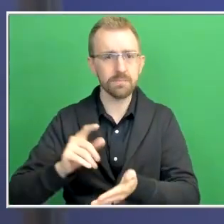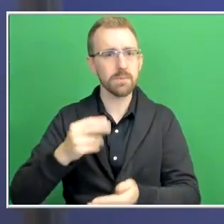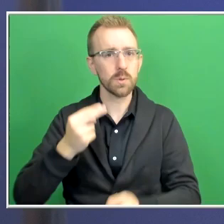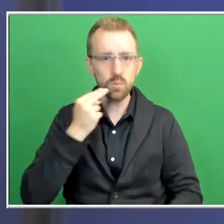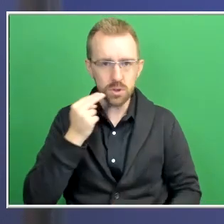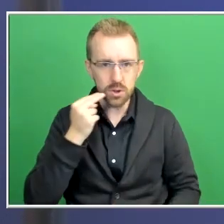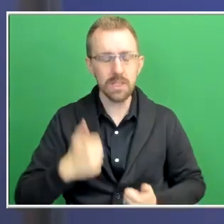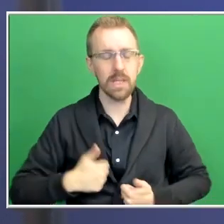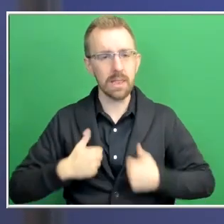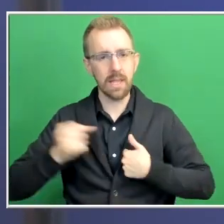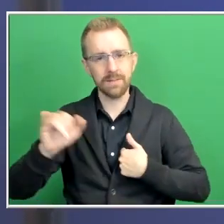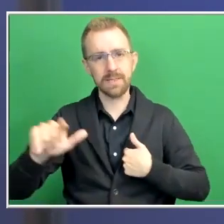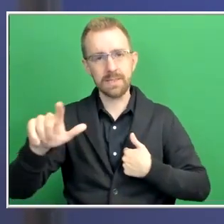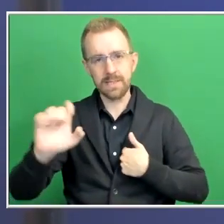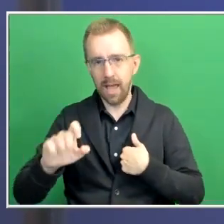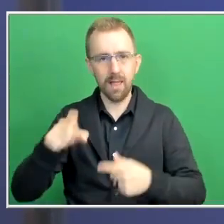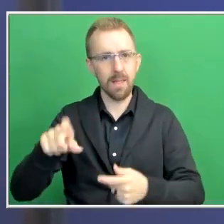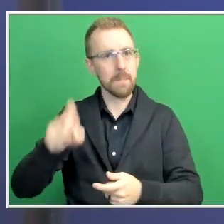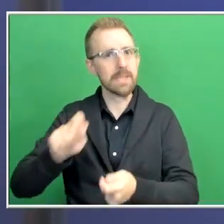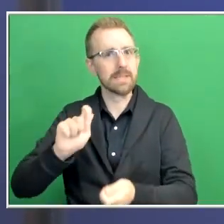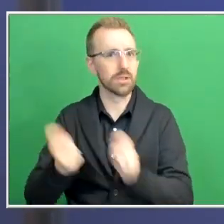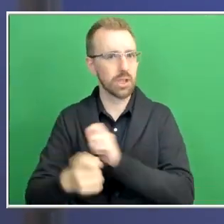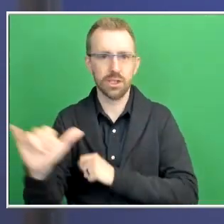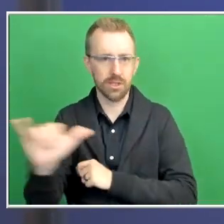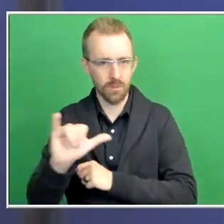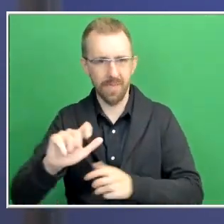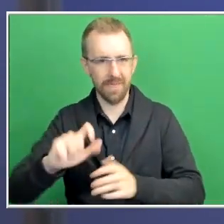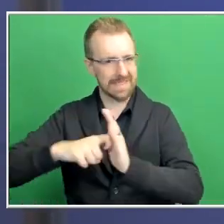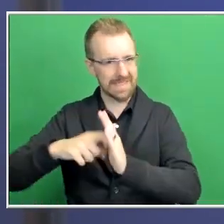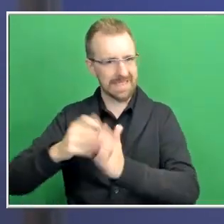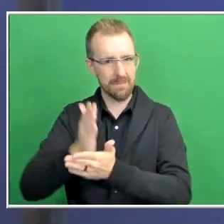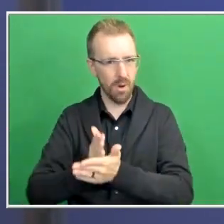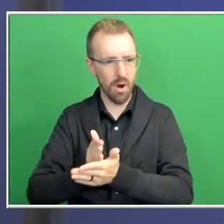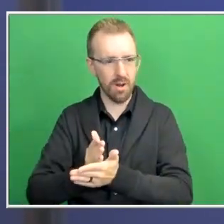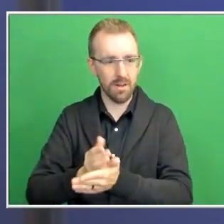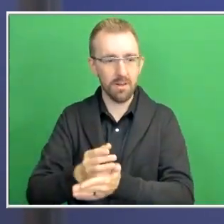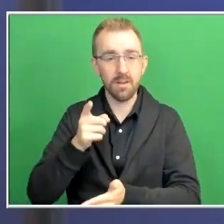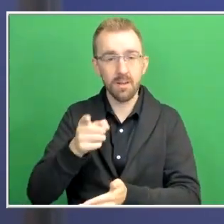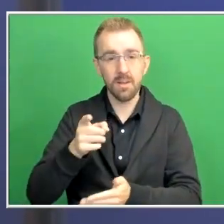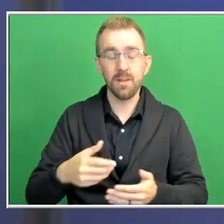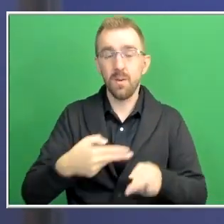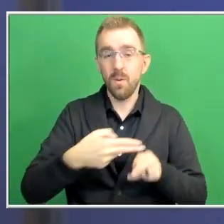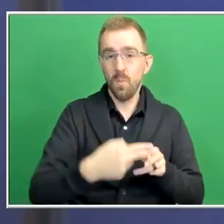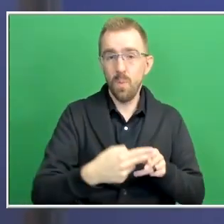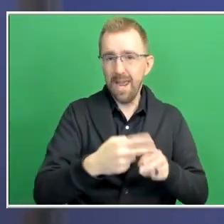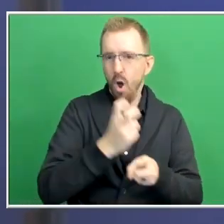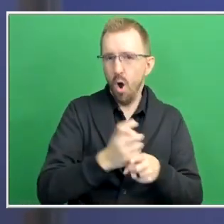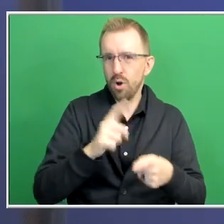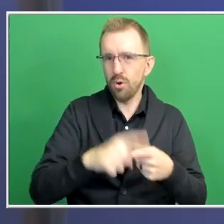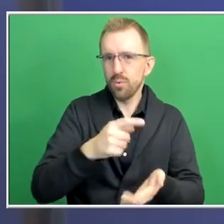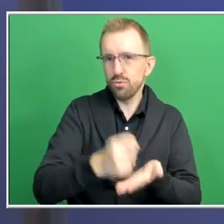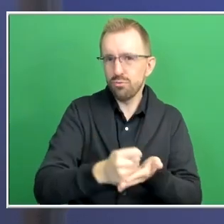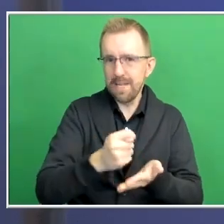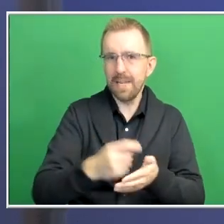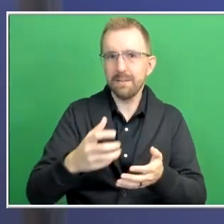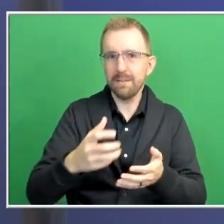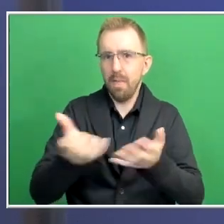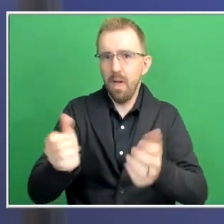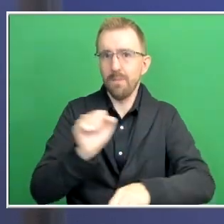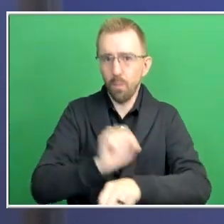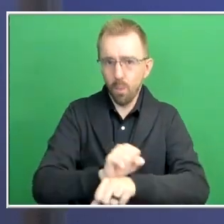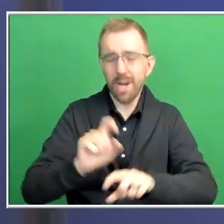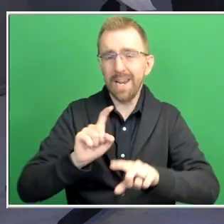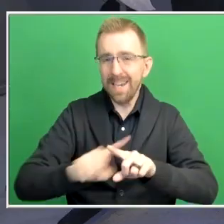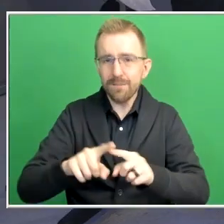lifestyle interventions are a key component of all of it. It's obesity is a difficult to treat disease, and it takes a lot of work and multiple different treatment